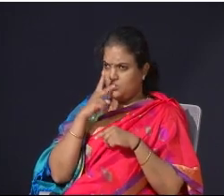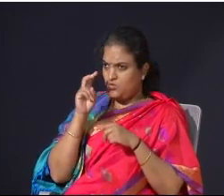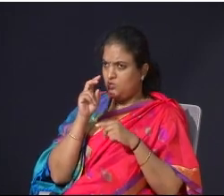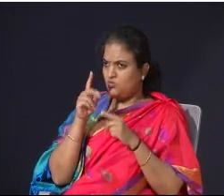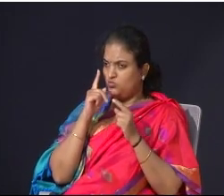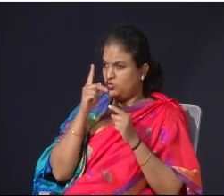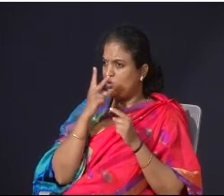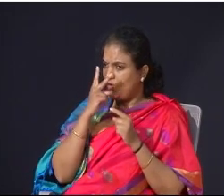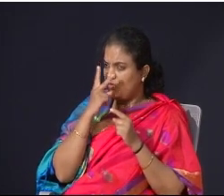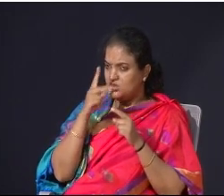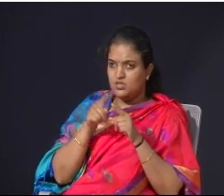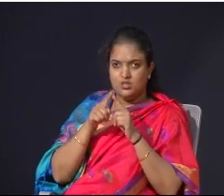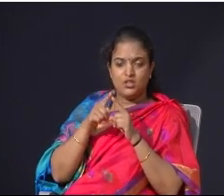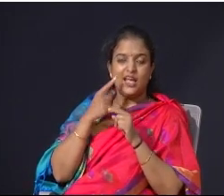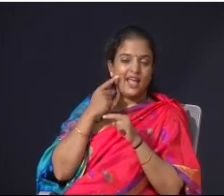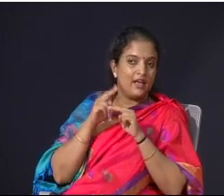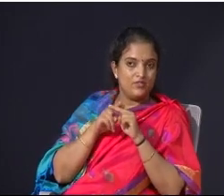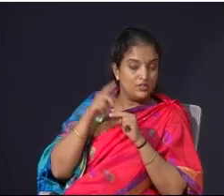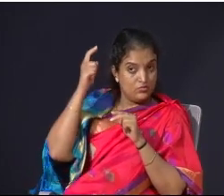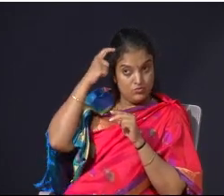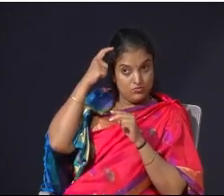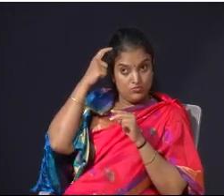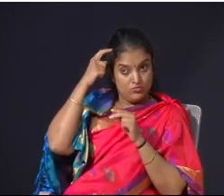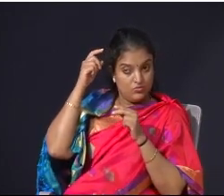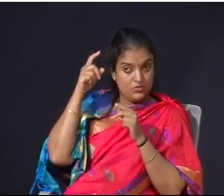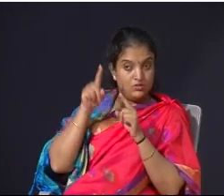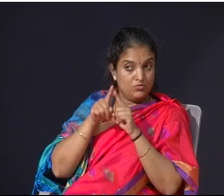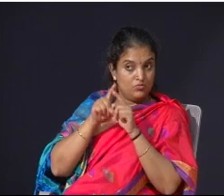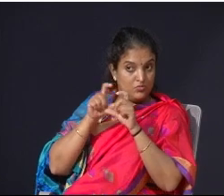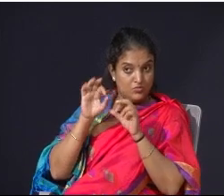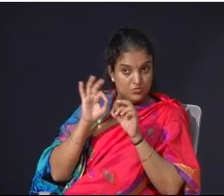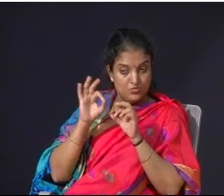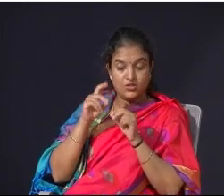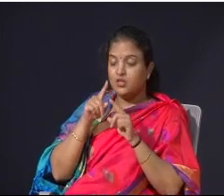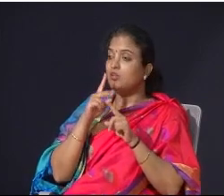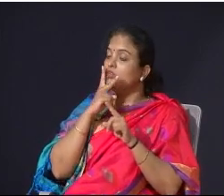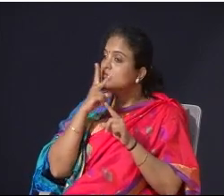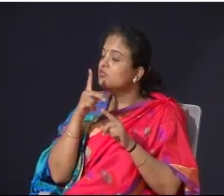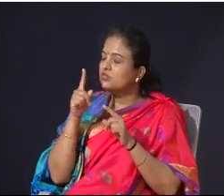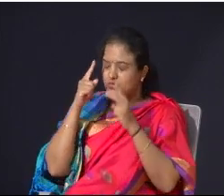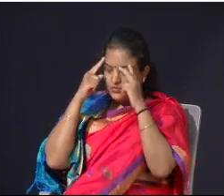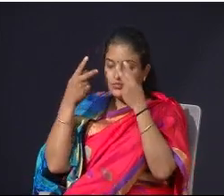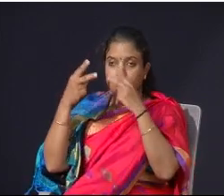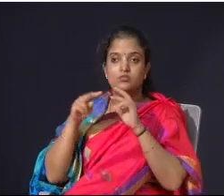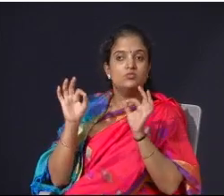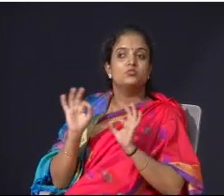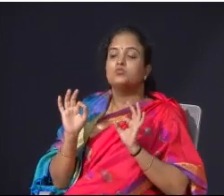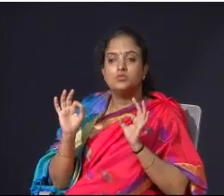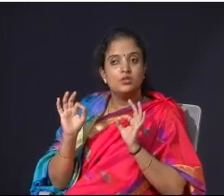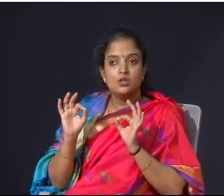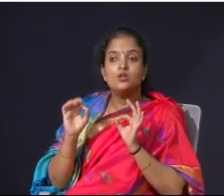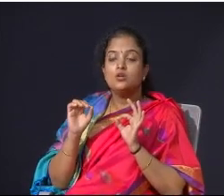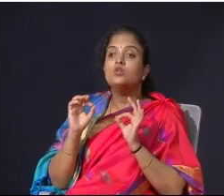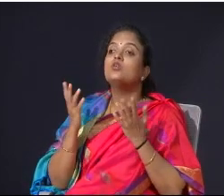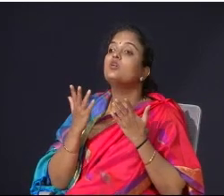cognitive function? So if your cognition is not good enough, you are not able to interpret what you are saying. Okay? So